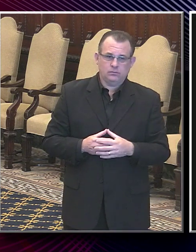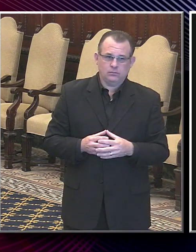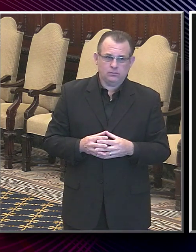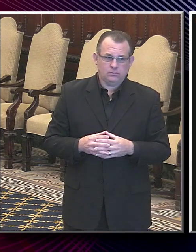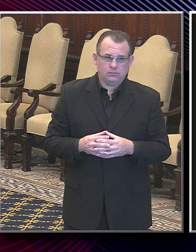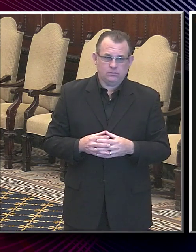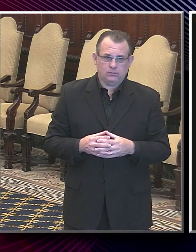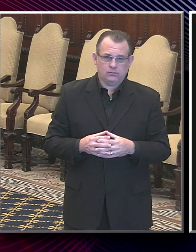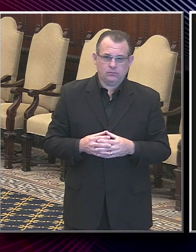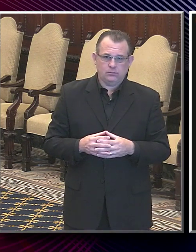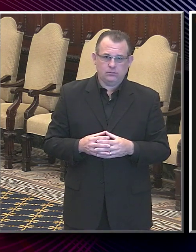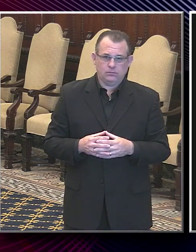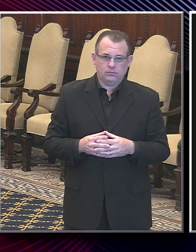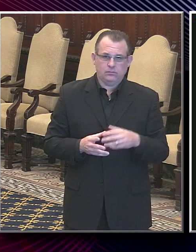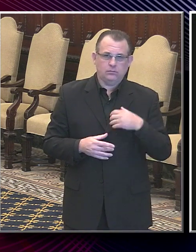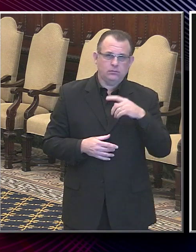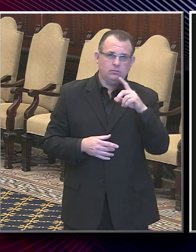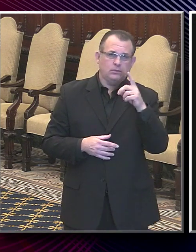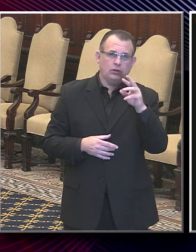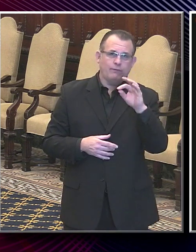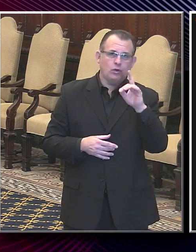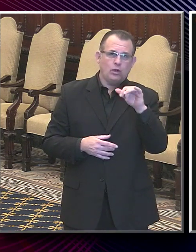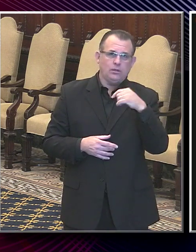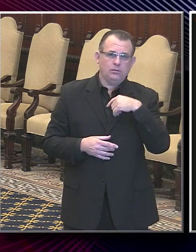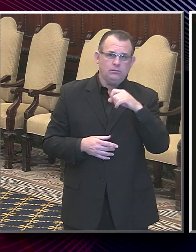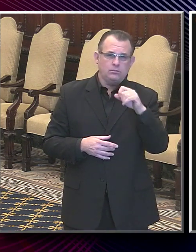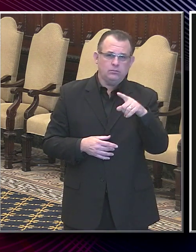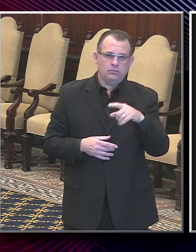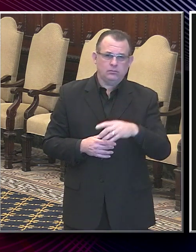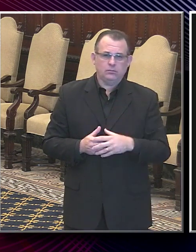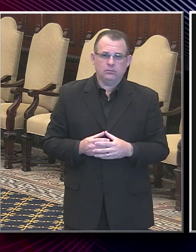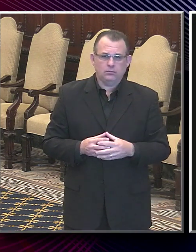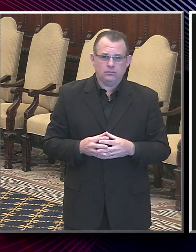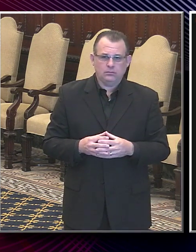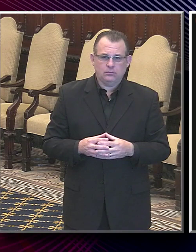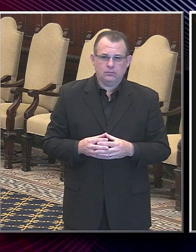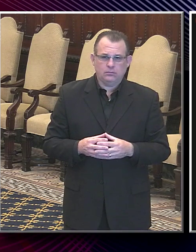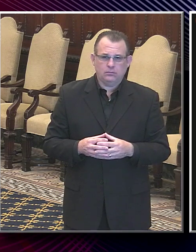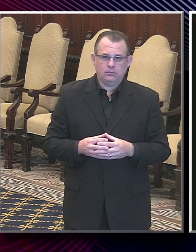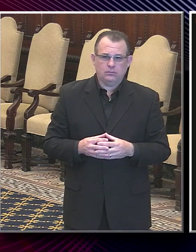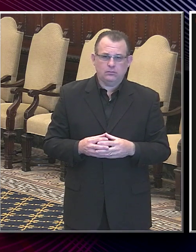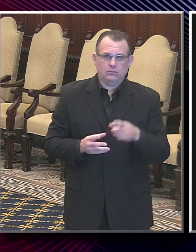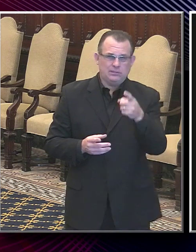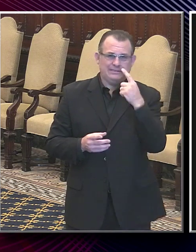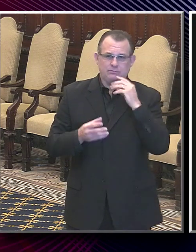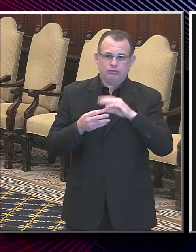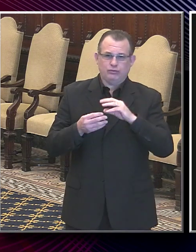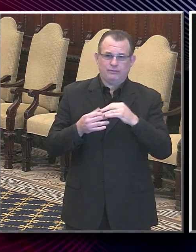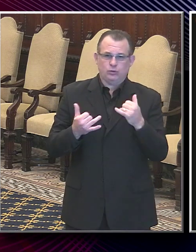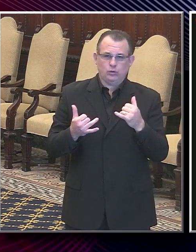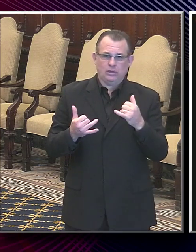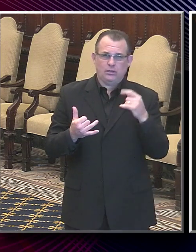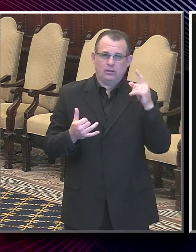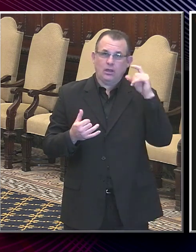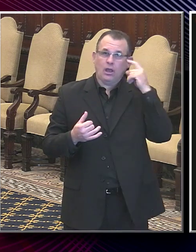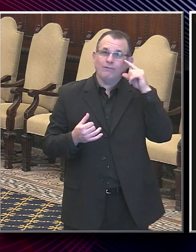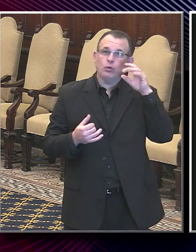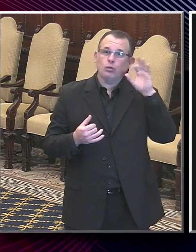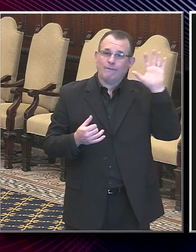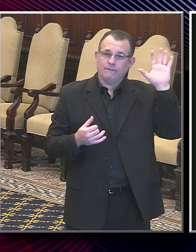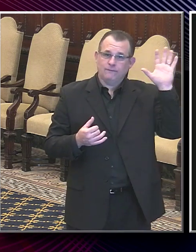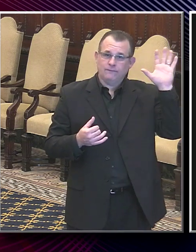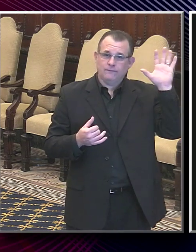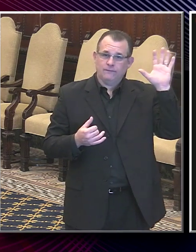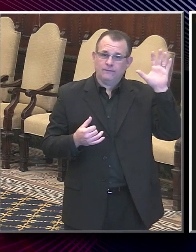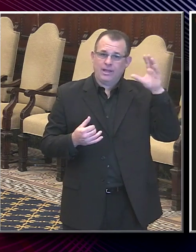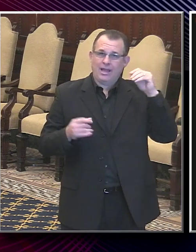for Dr. Farley. I'm not sure if you have it, but during the briefing today from Governor Murphy's office in New Jersey, he had mentioned the state